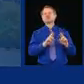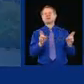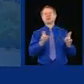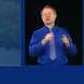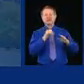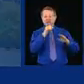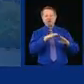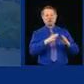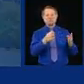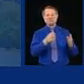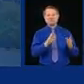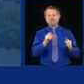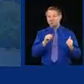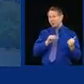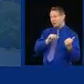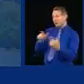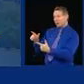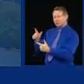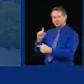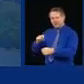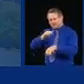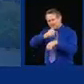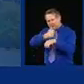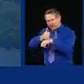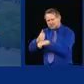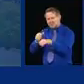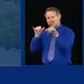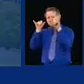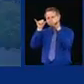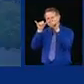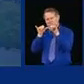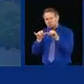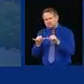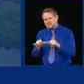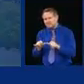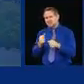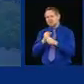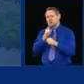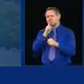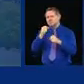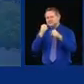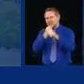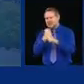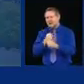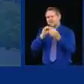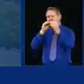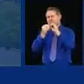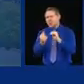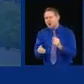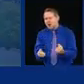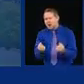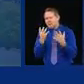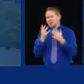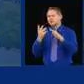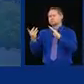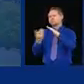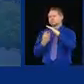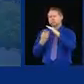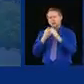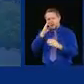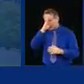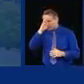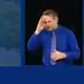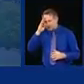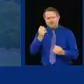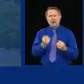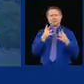based on the metrics and the numbers. How many hospitalizations do you have? Are the cases going up? Are they going down? Do you have your testing in place? Do